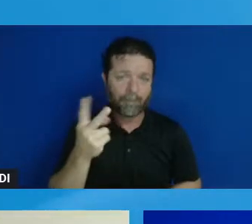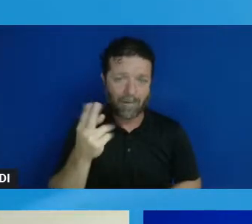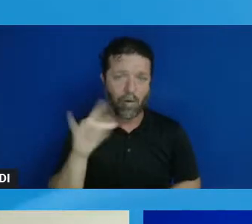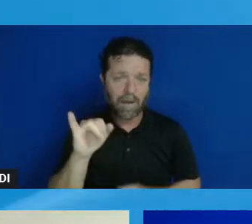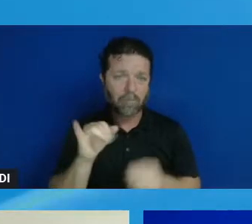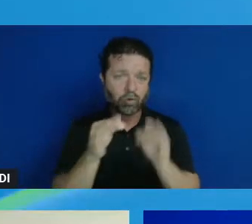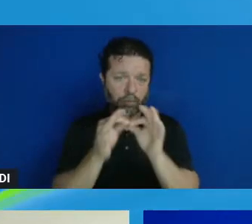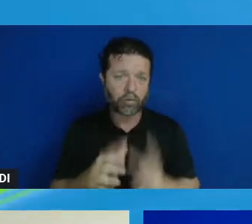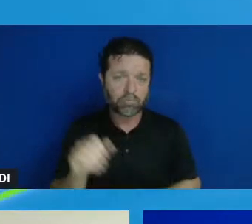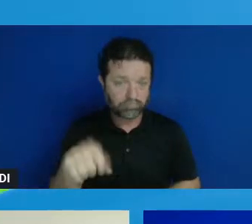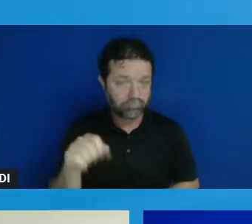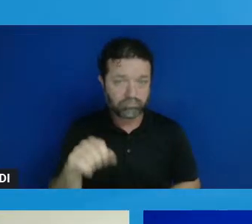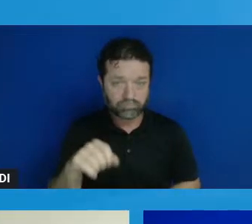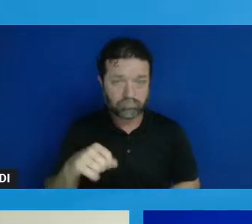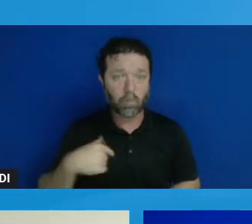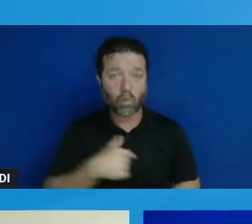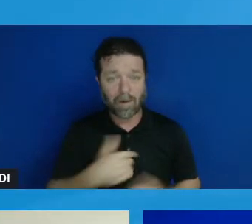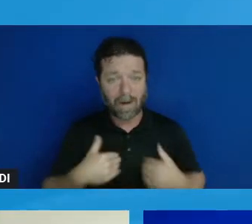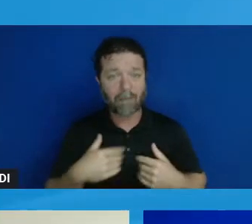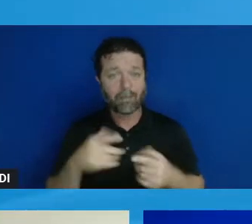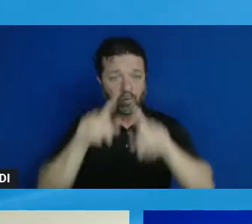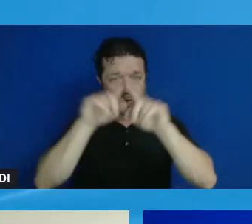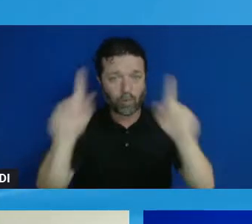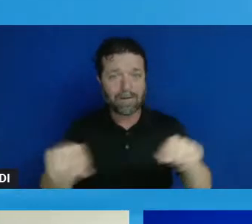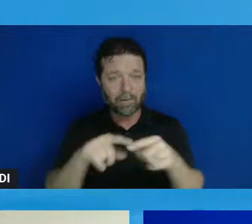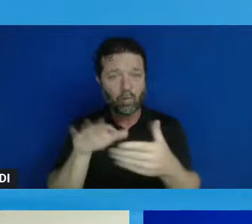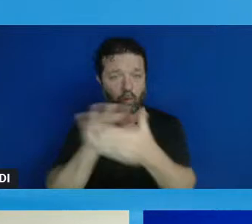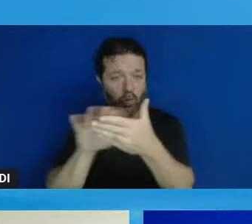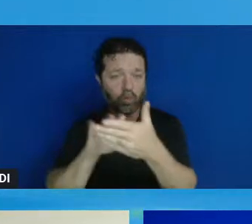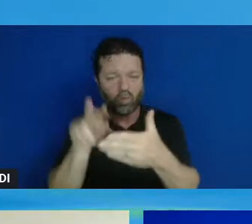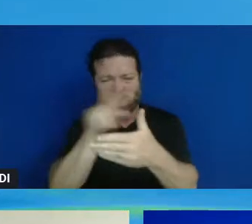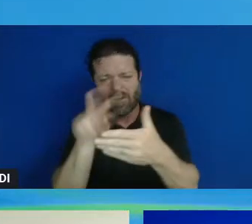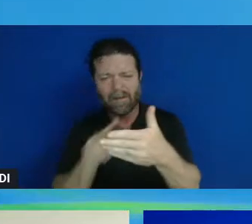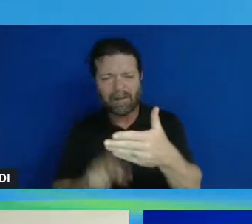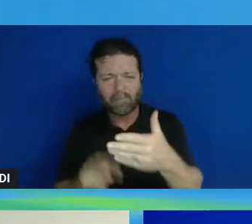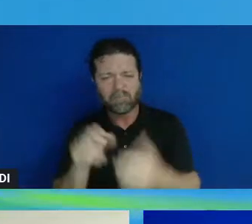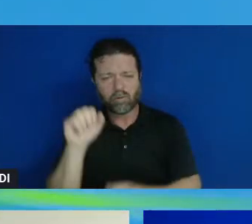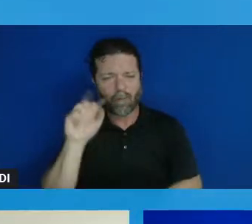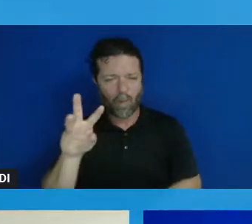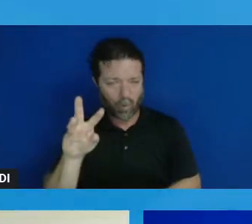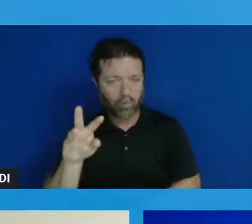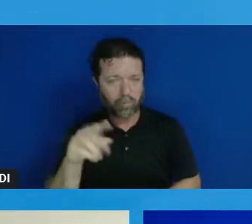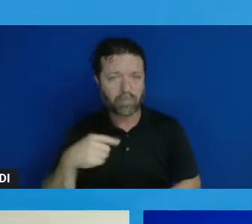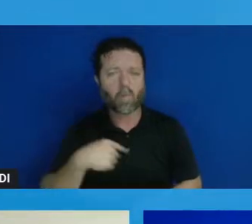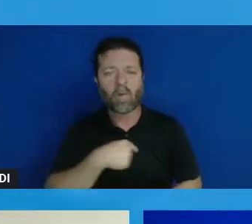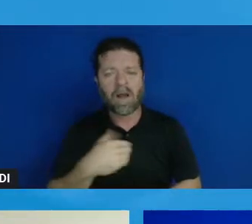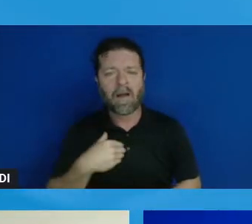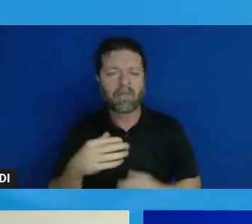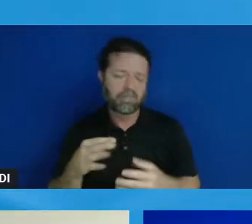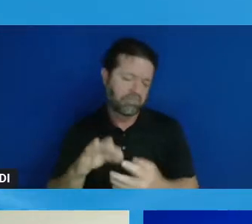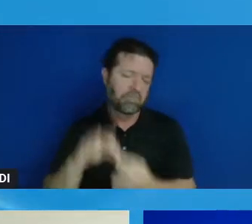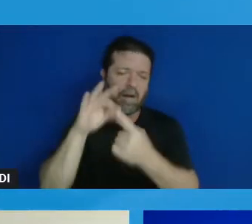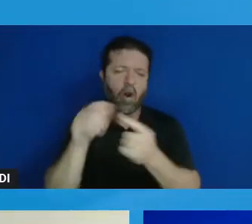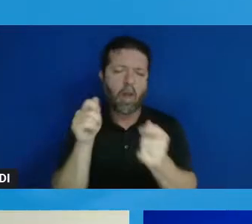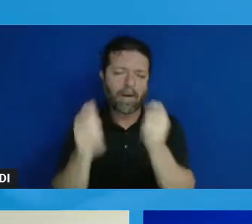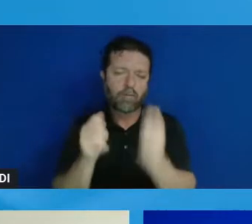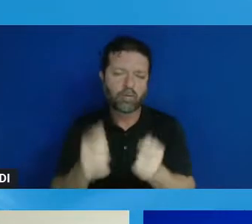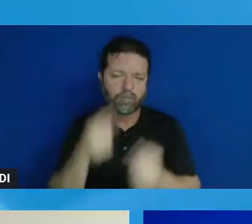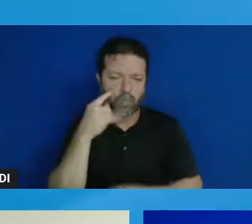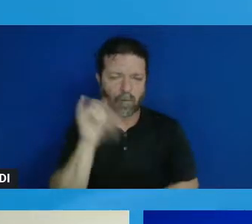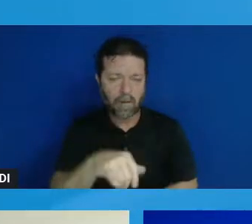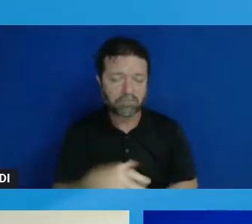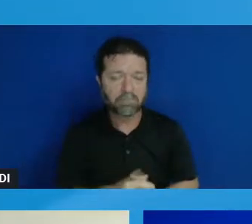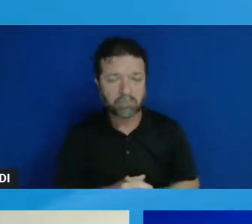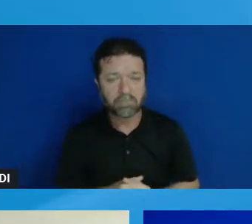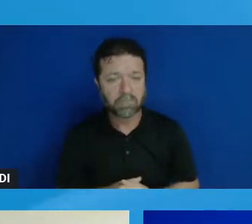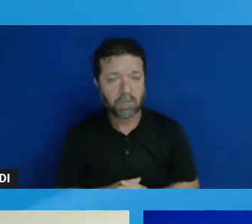software, so in cases like that, we can certainly make special accommodations too. But yeah, for the most part, you